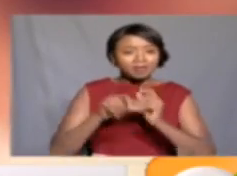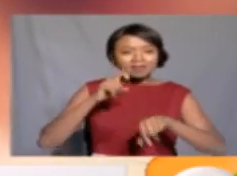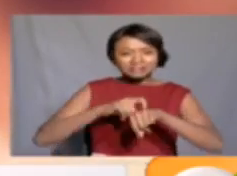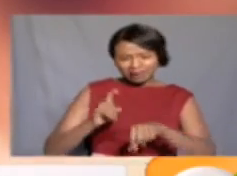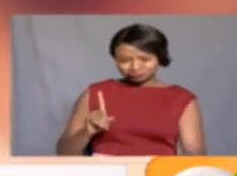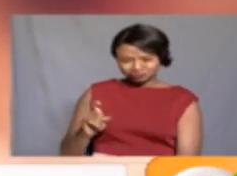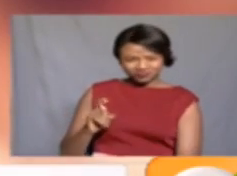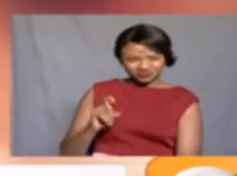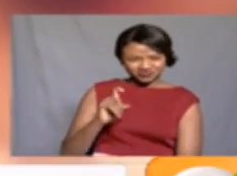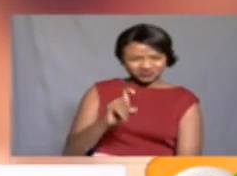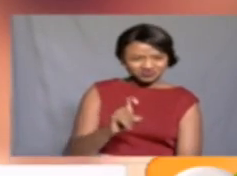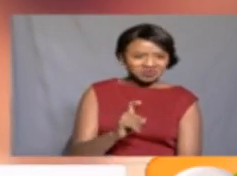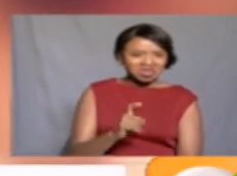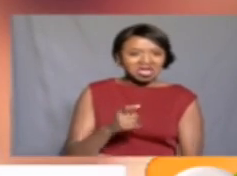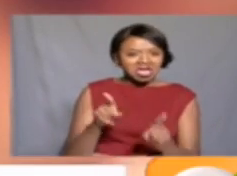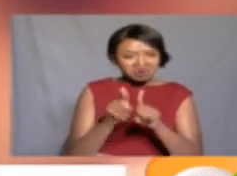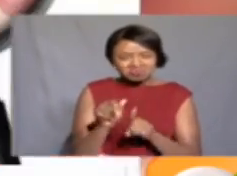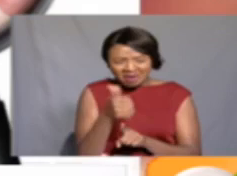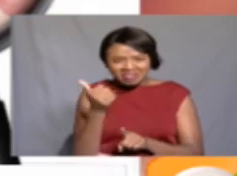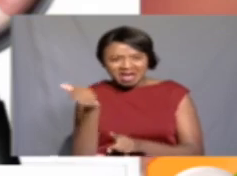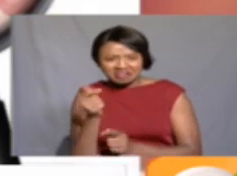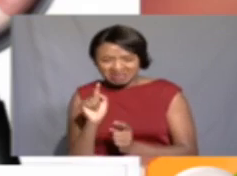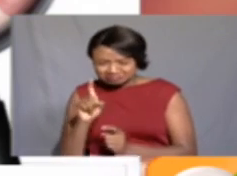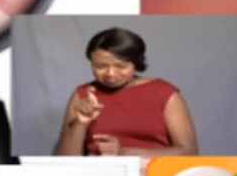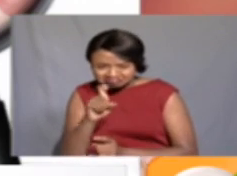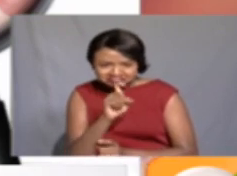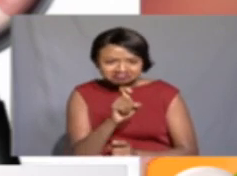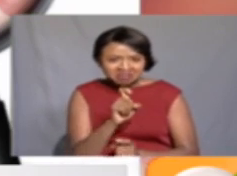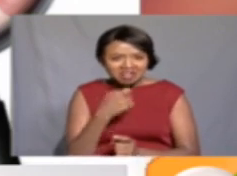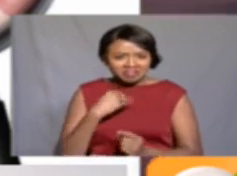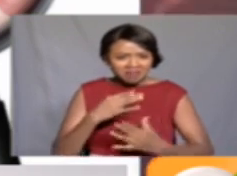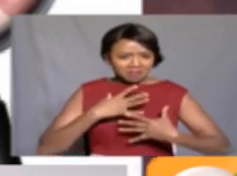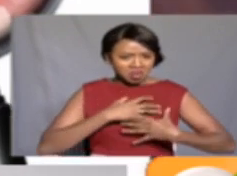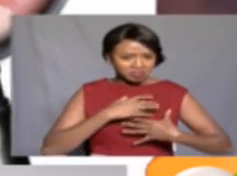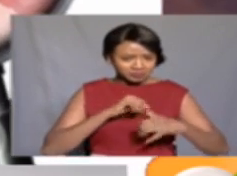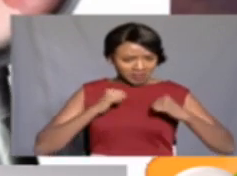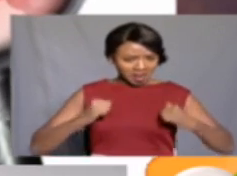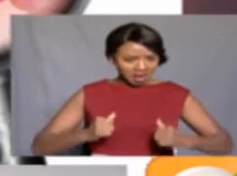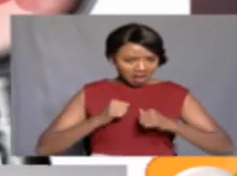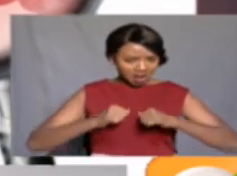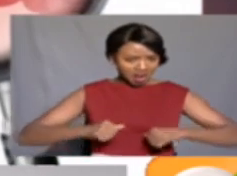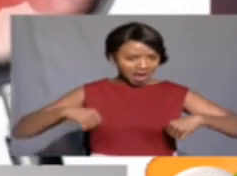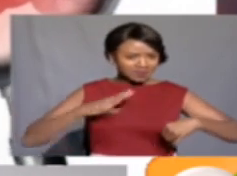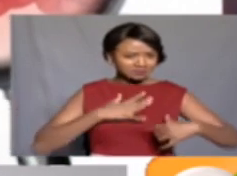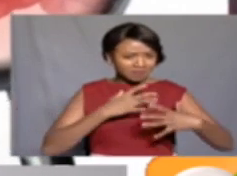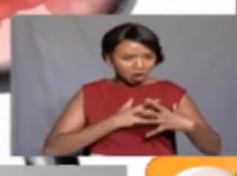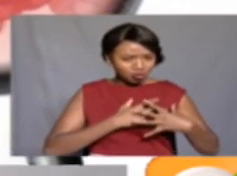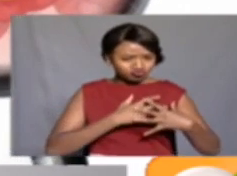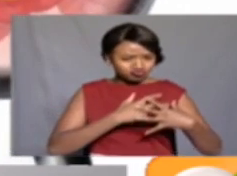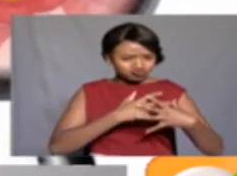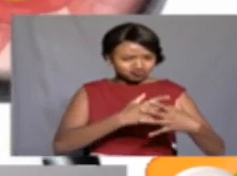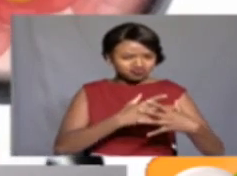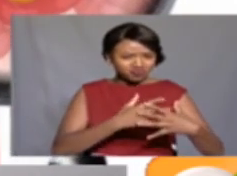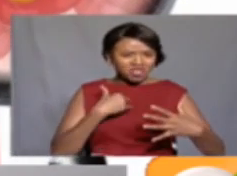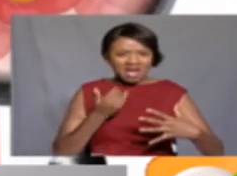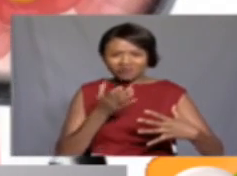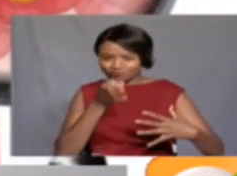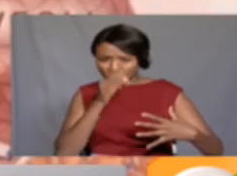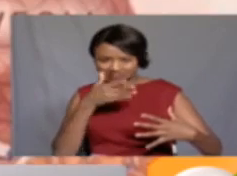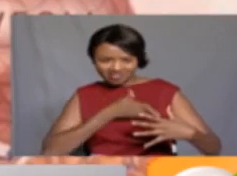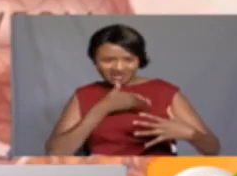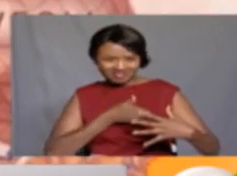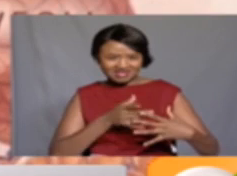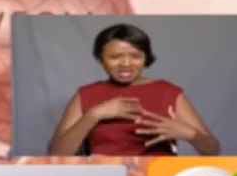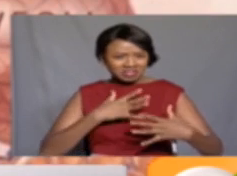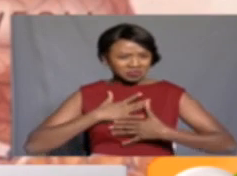viruses, bacteria and other microorganisms cause inflammation of the lungs, leaving them filled with fluid. The breaths become